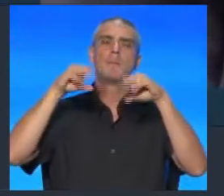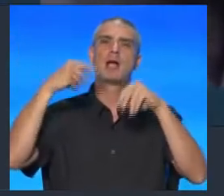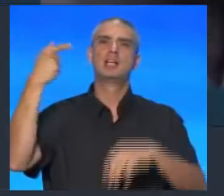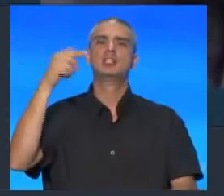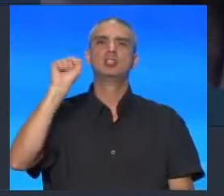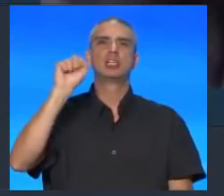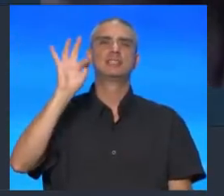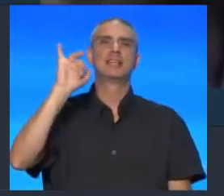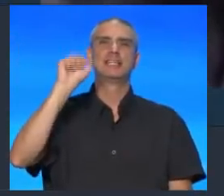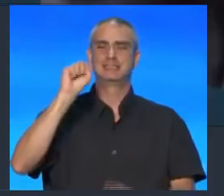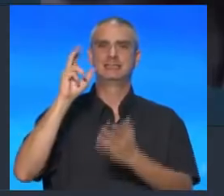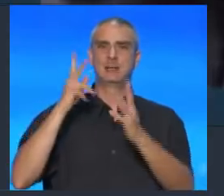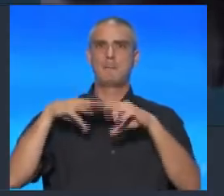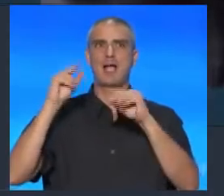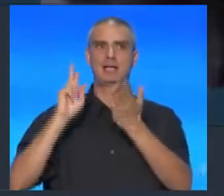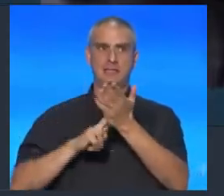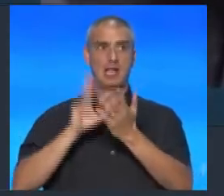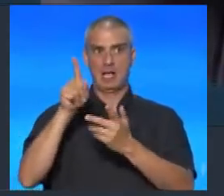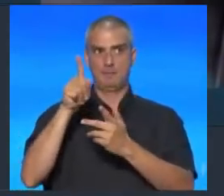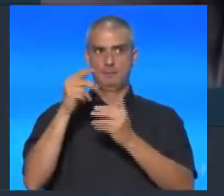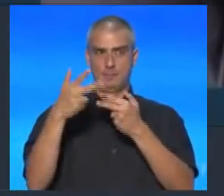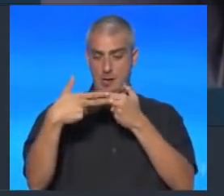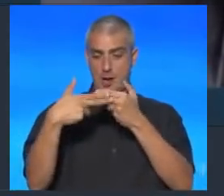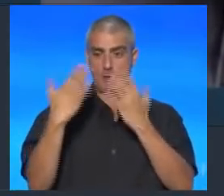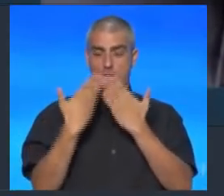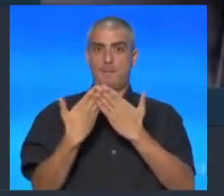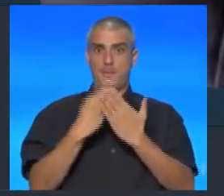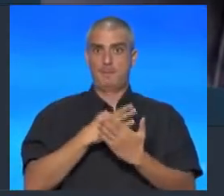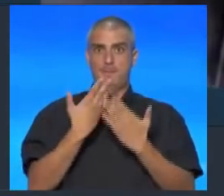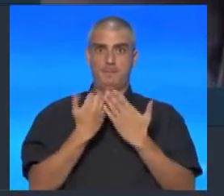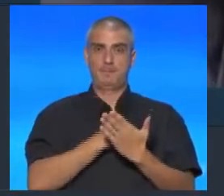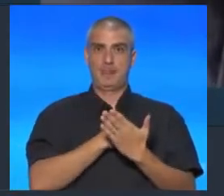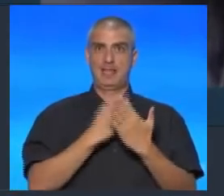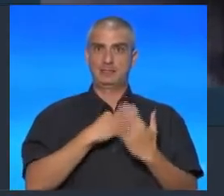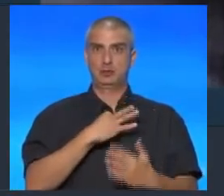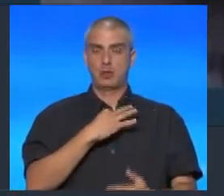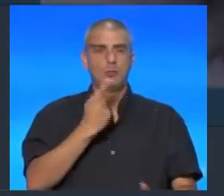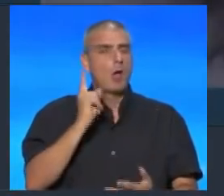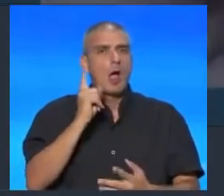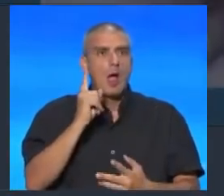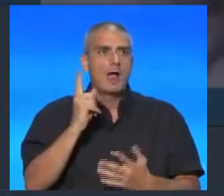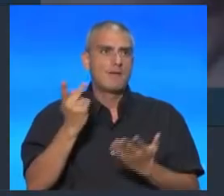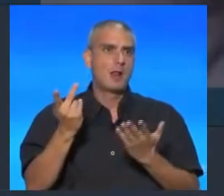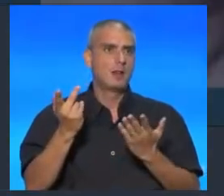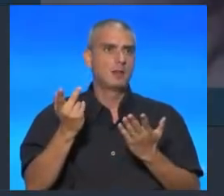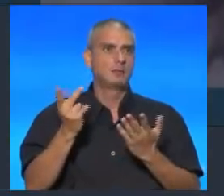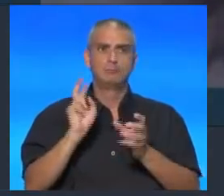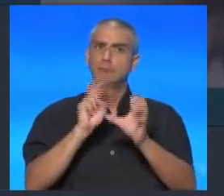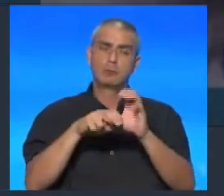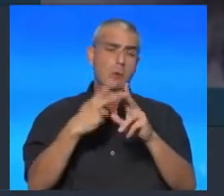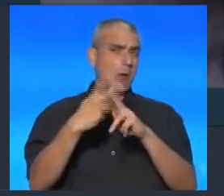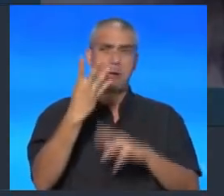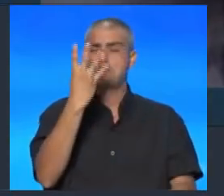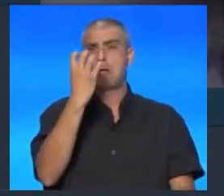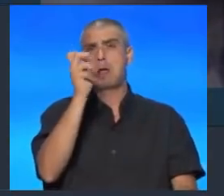Justice Park, which is also a block from our synagogue. But it was a much different rally. You know, only about